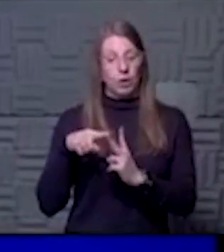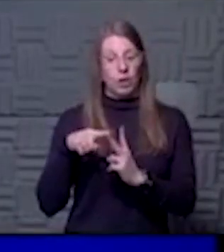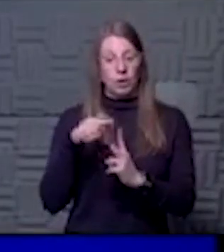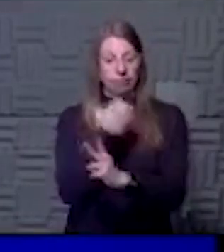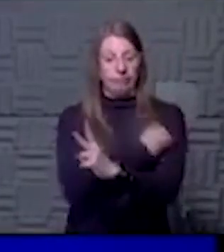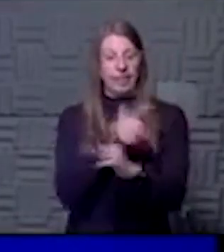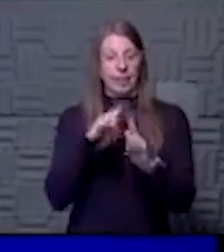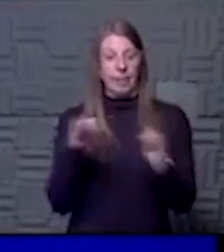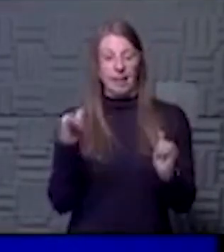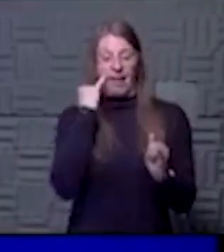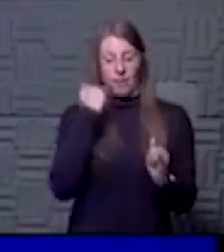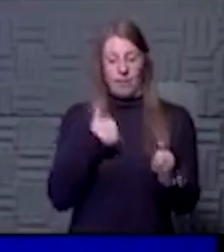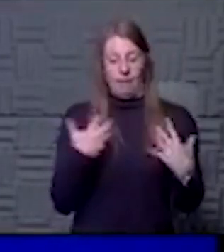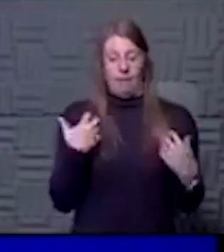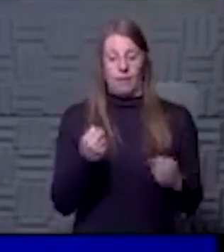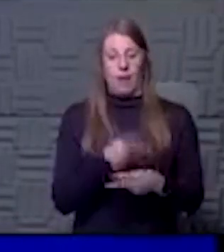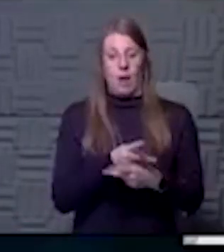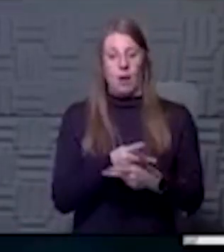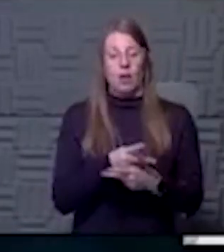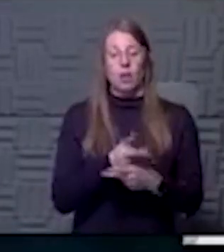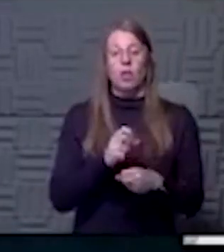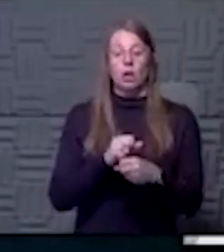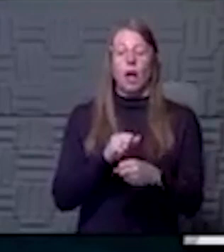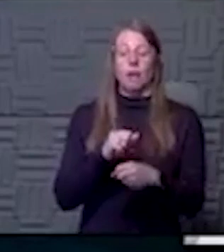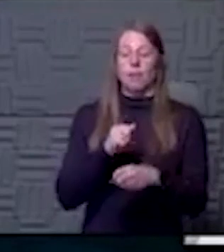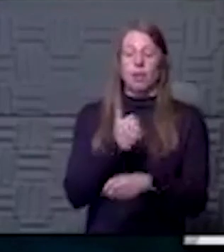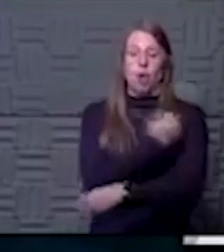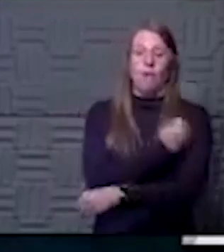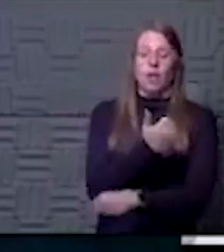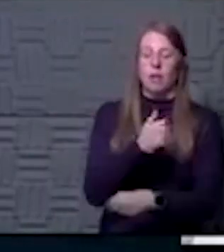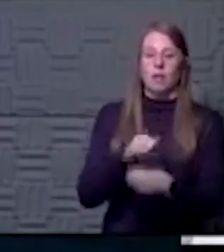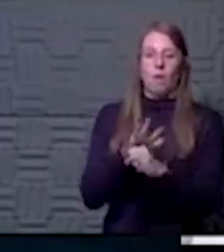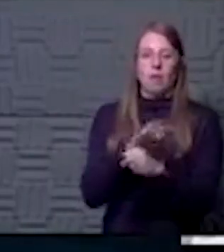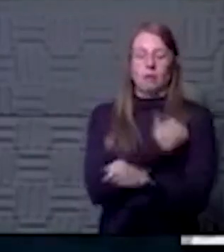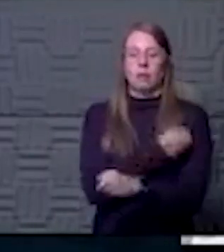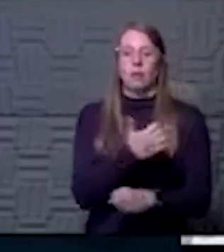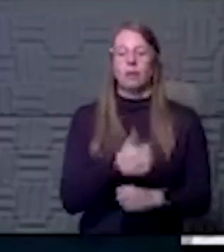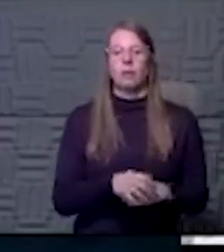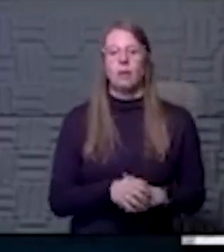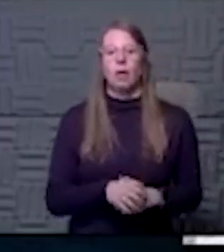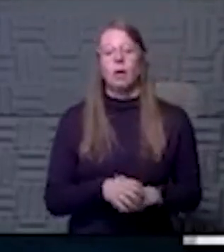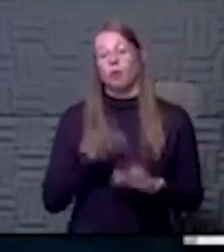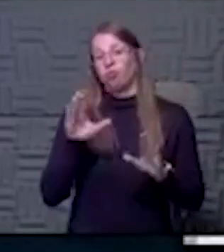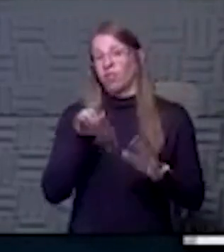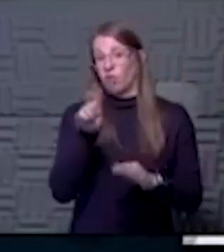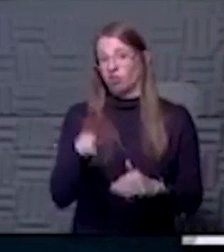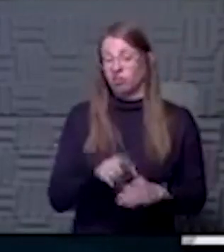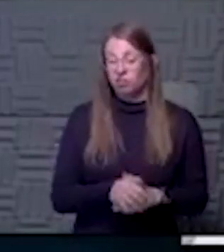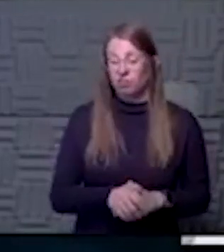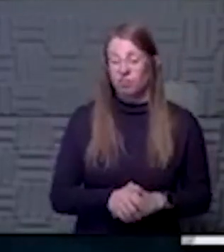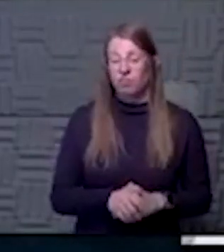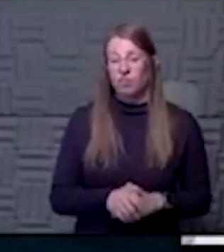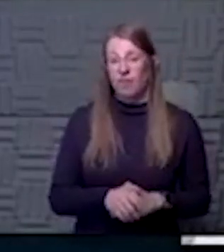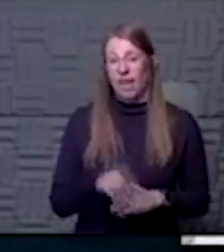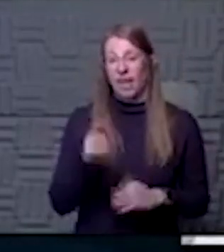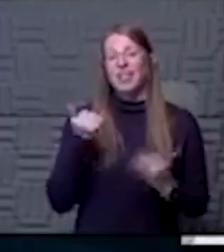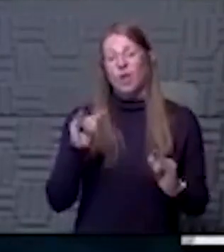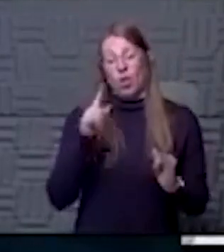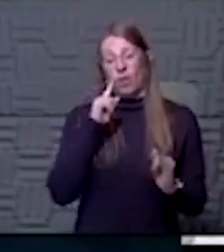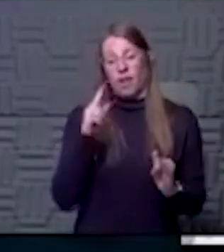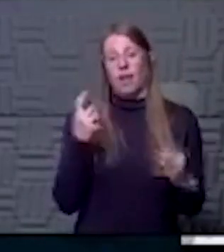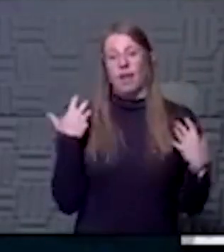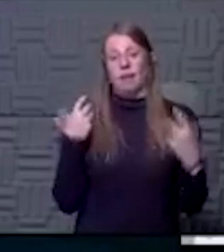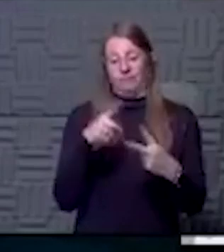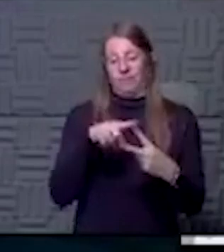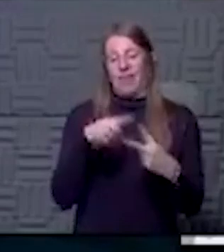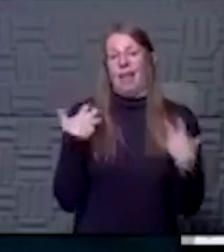time I do if I'm a healthcare worker? I mean, COVID shot. I mean, COVID. Yeah, Thank yeah. you. Yeah, so it's a great question. I think it's still going to be the healthcare worker gets it,